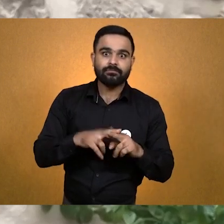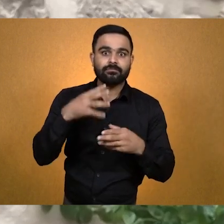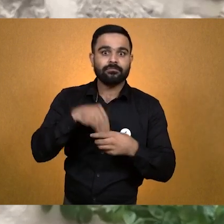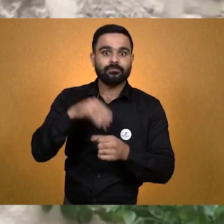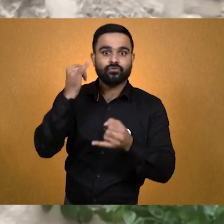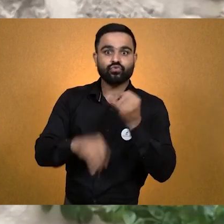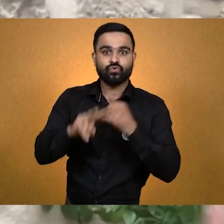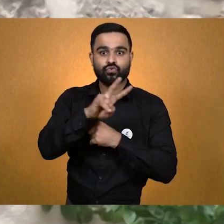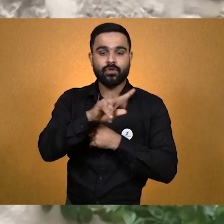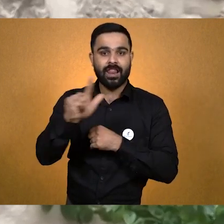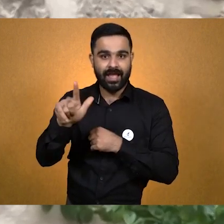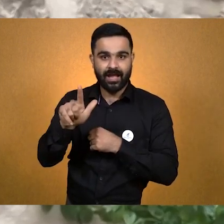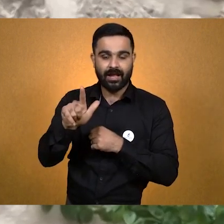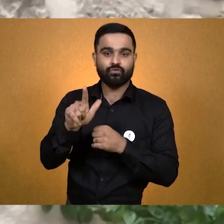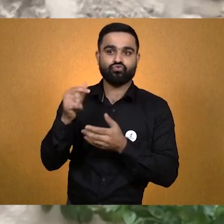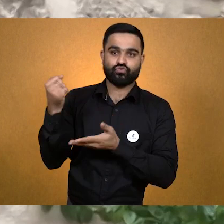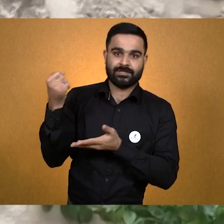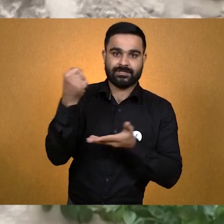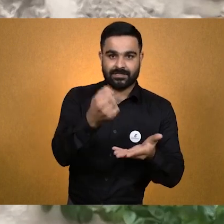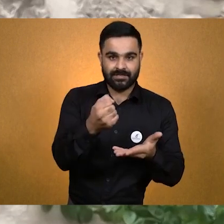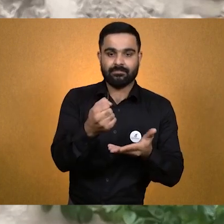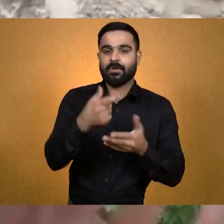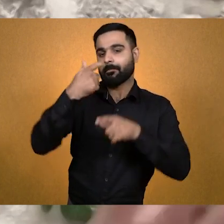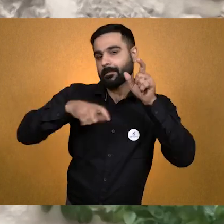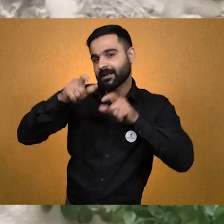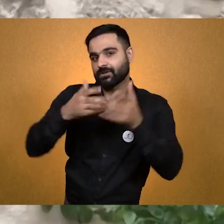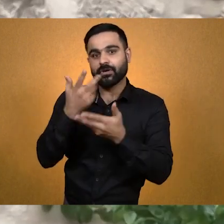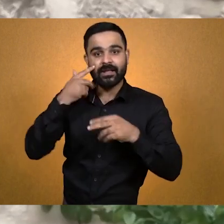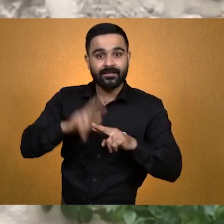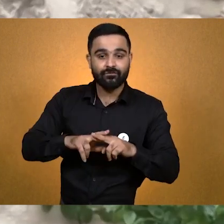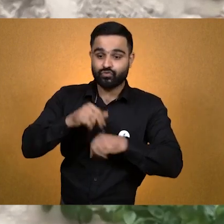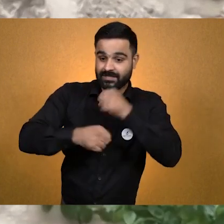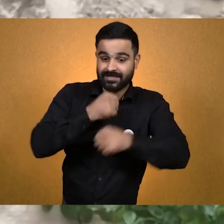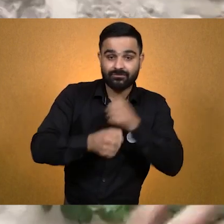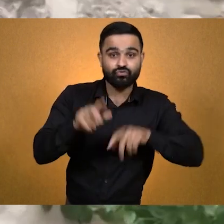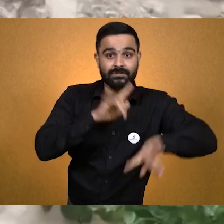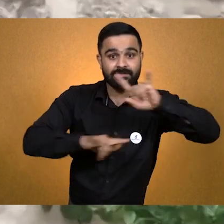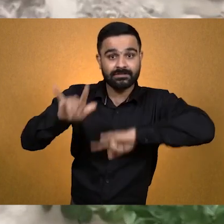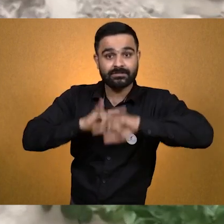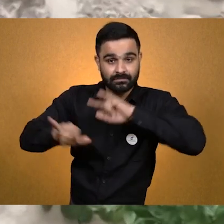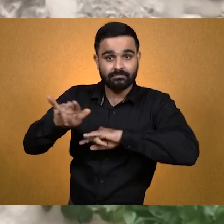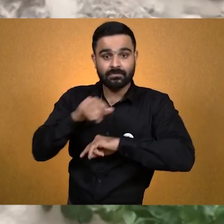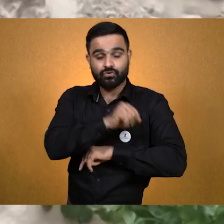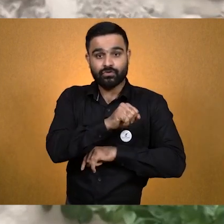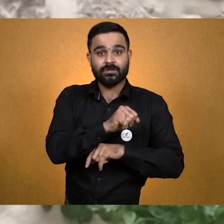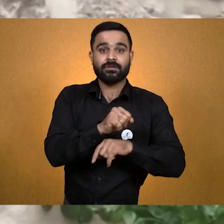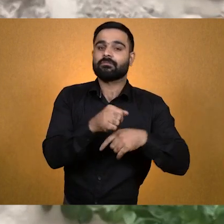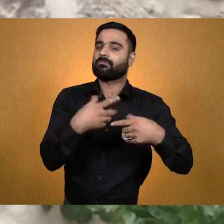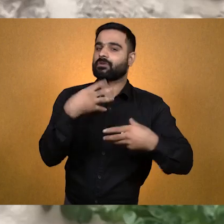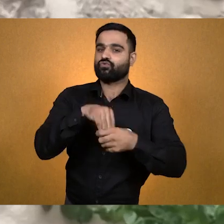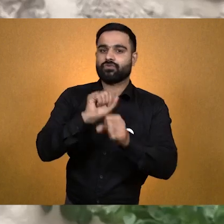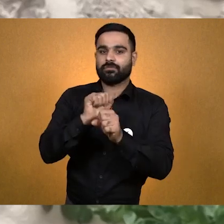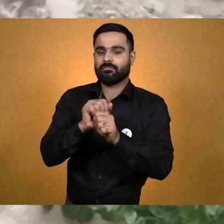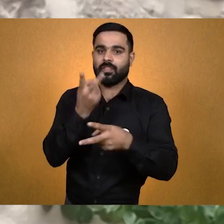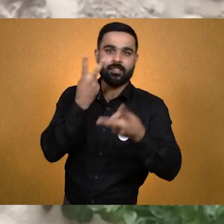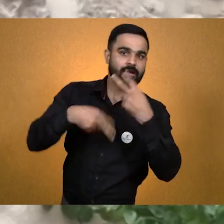say, 2 lakhs for a tournament for an individual, if a para-athlete is traveling with their entourage, it